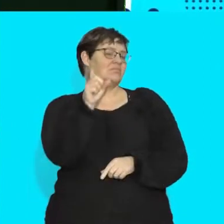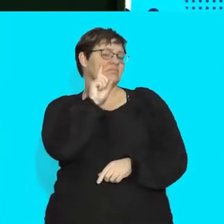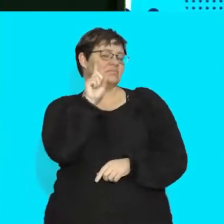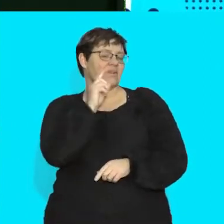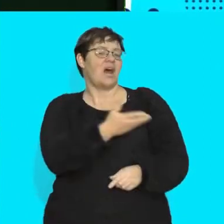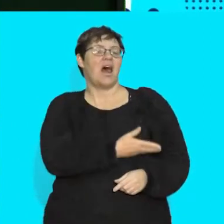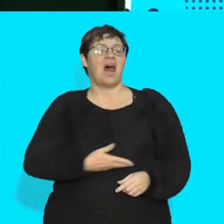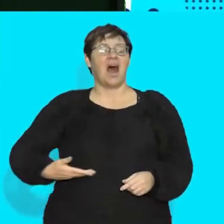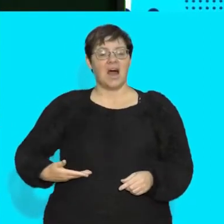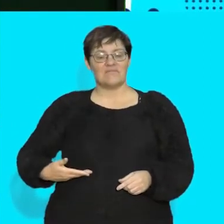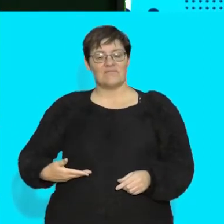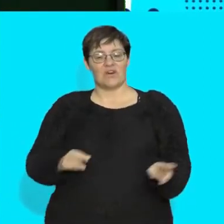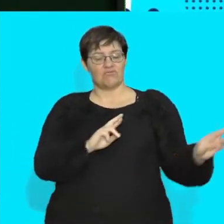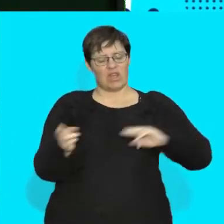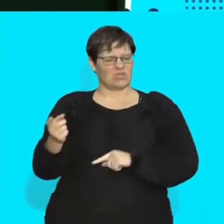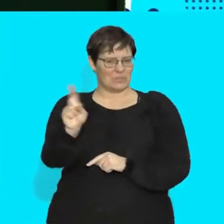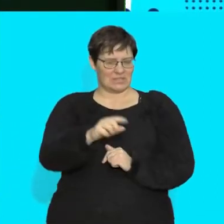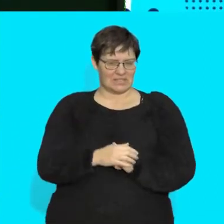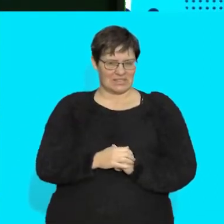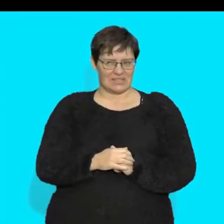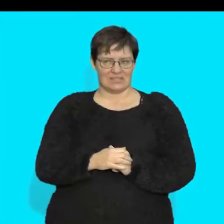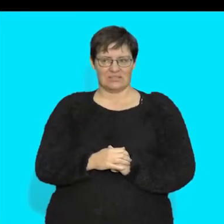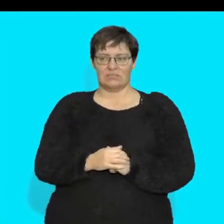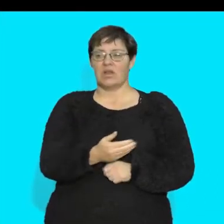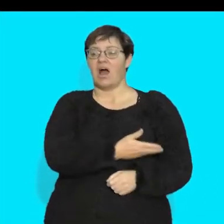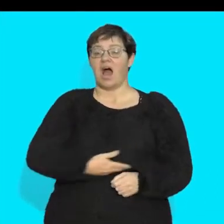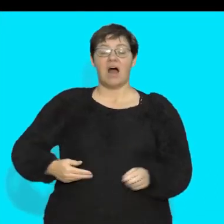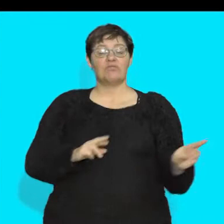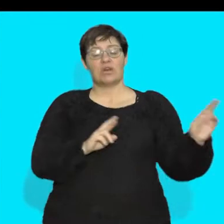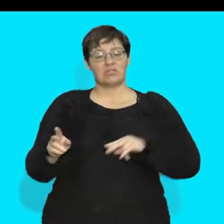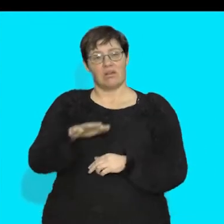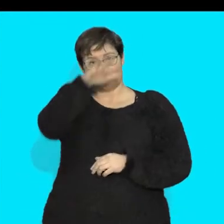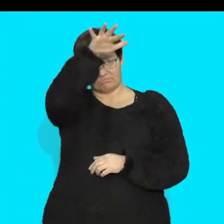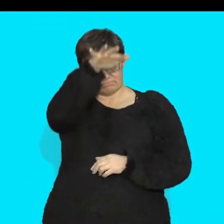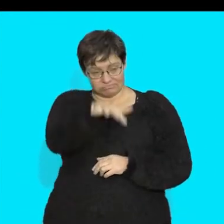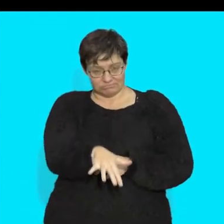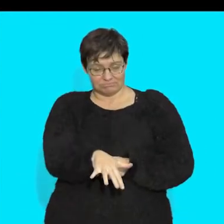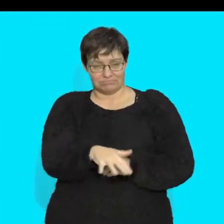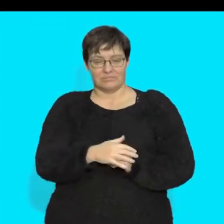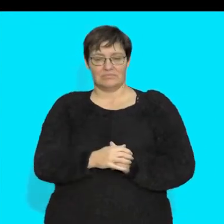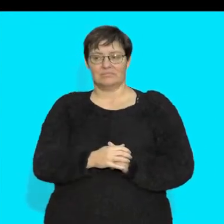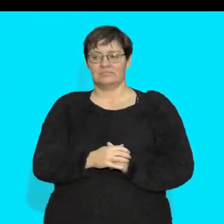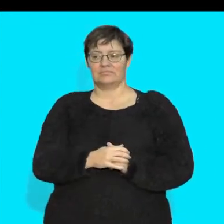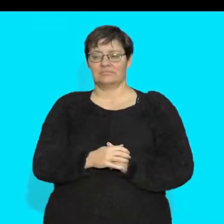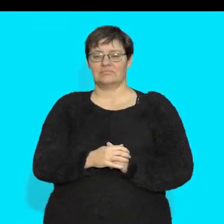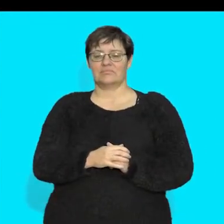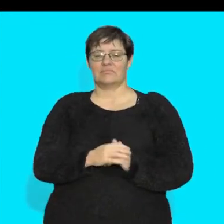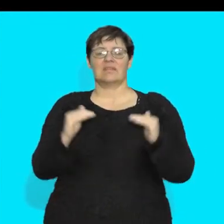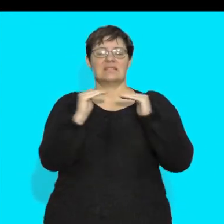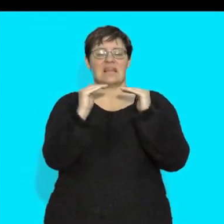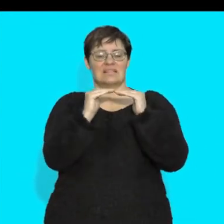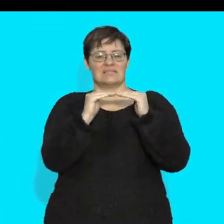Let's go and see what the half reactions might be. And so when we do the half reactions, we're going to look at